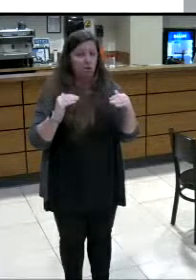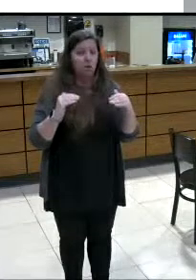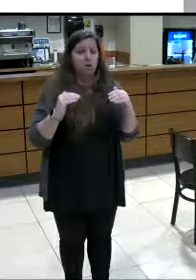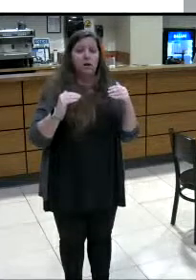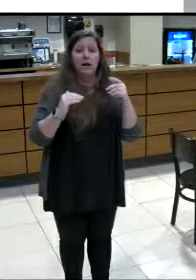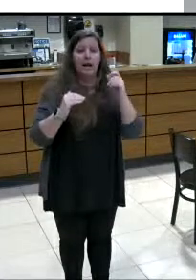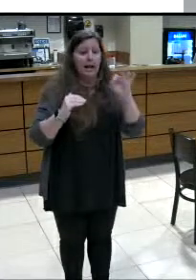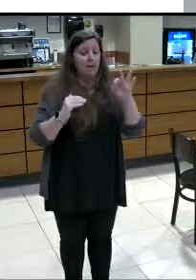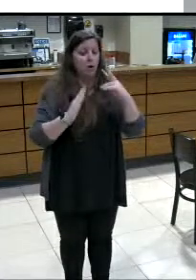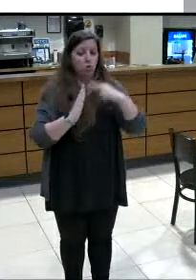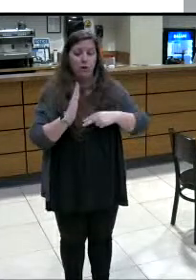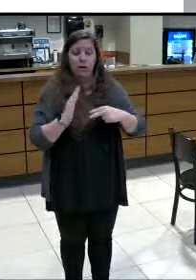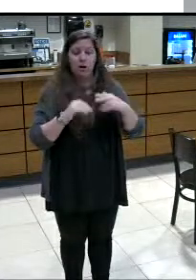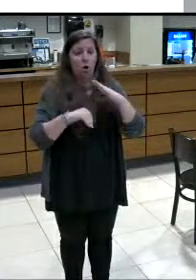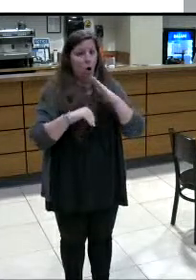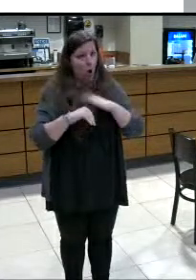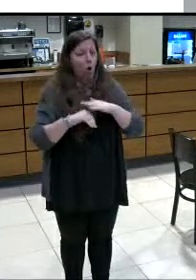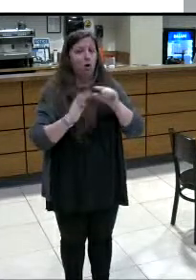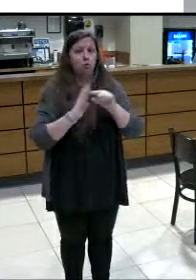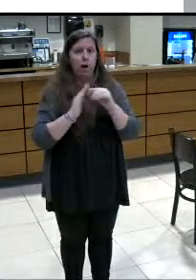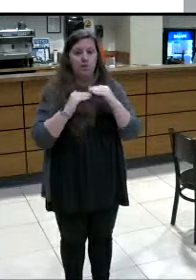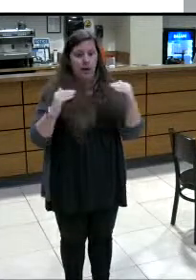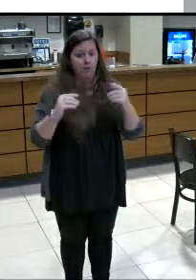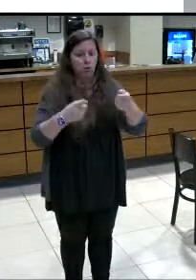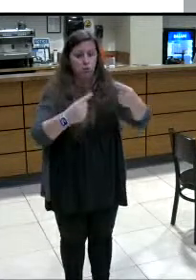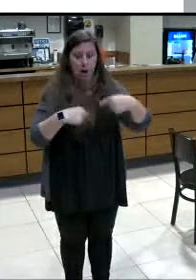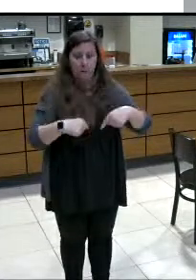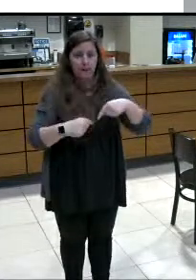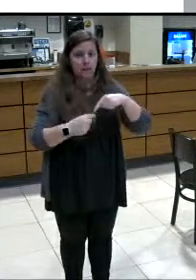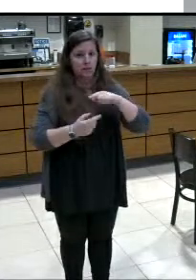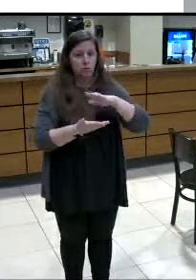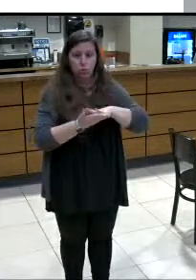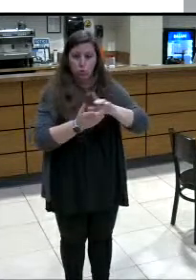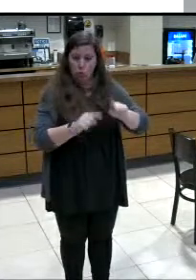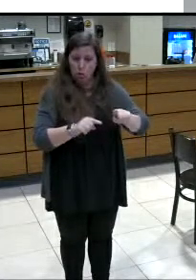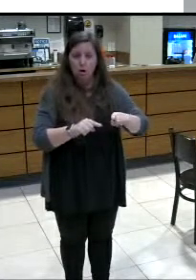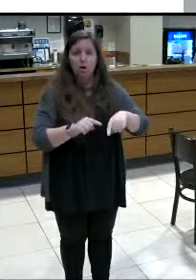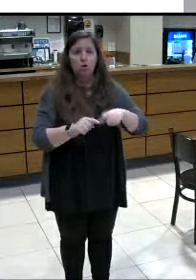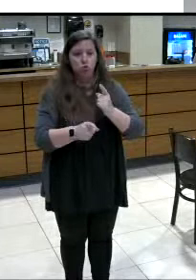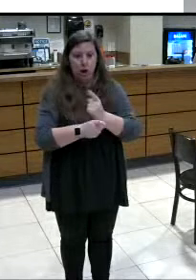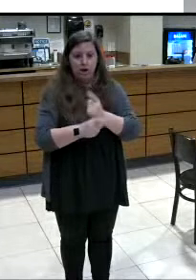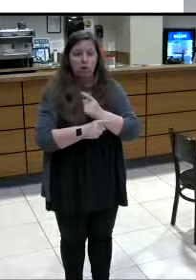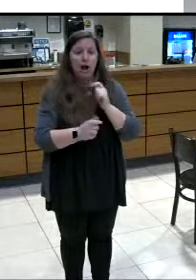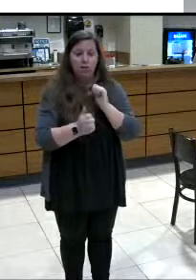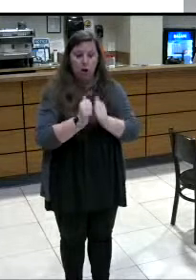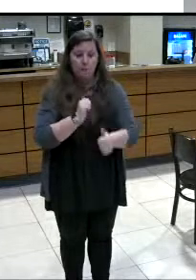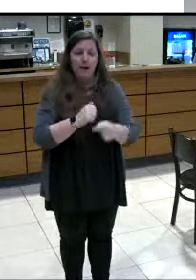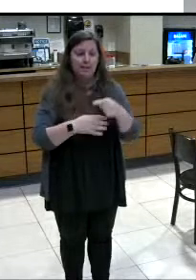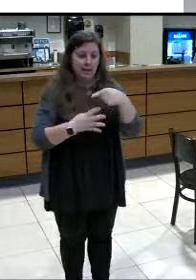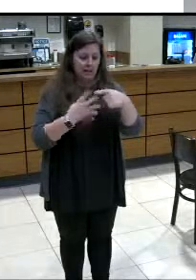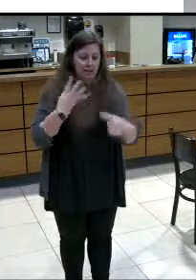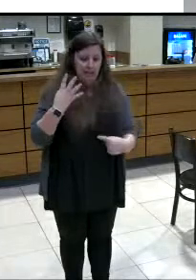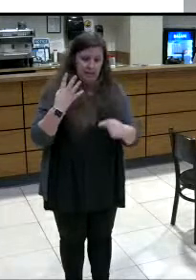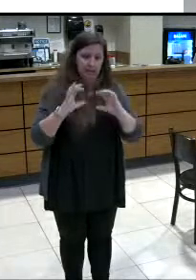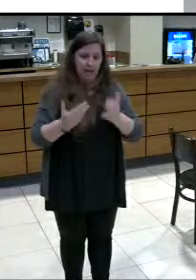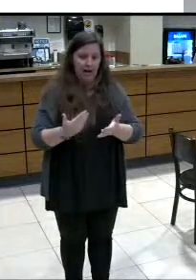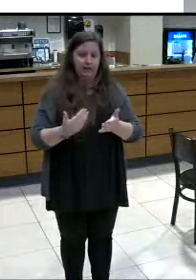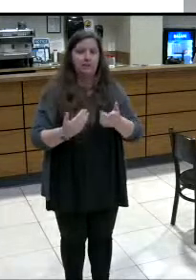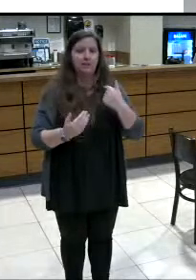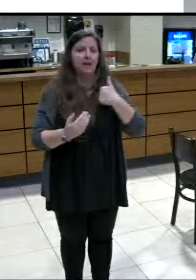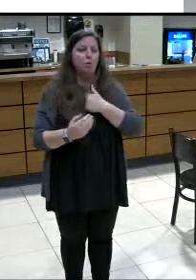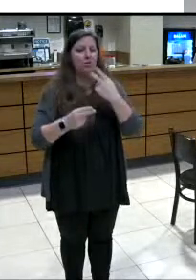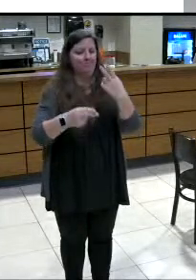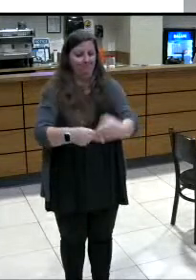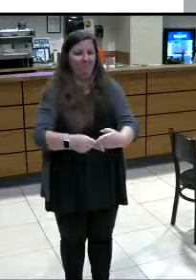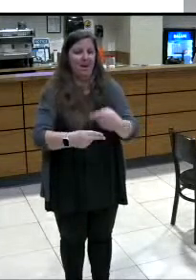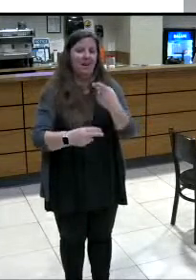to school, passing these classes, then they are considered high school ready. The other